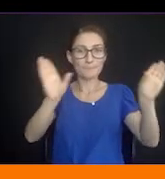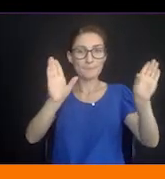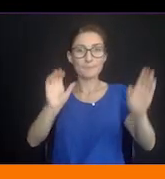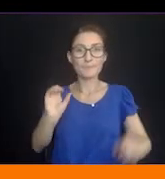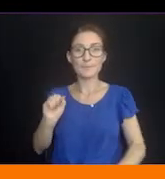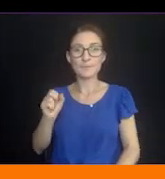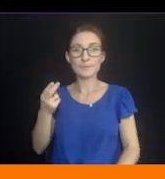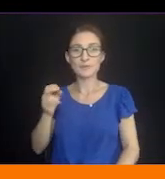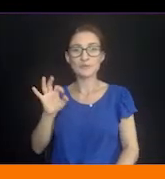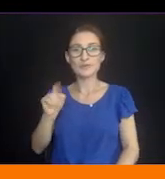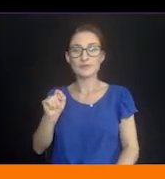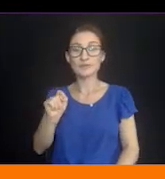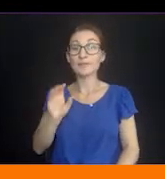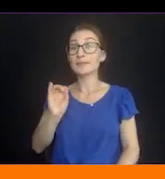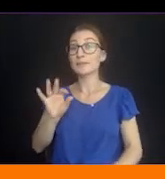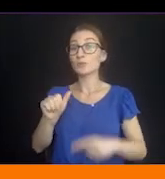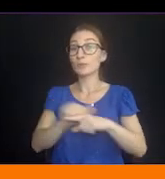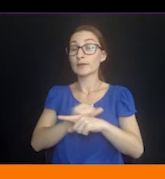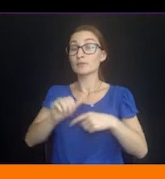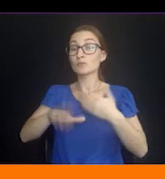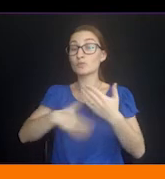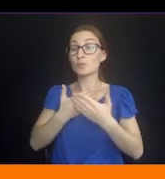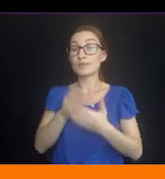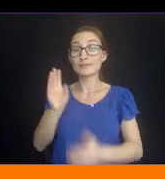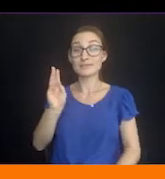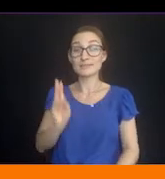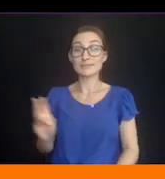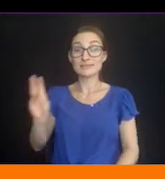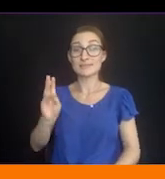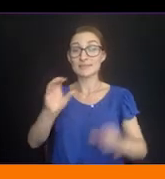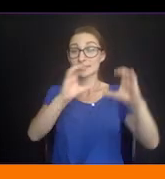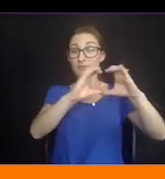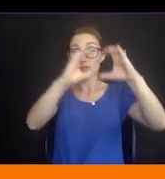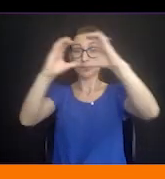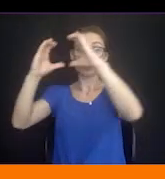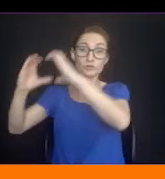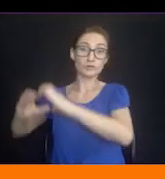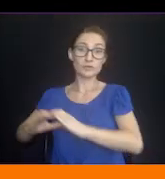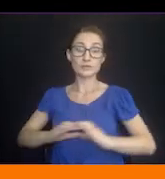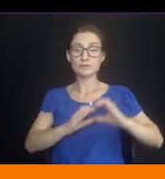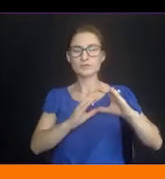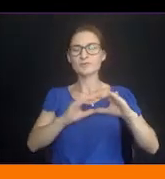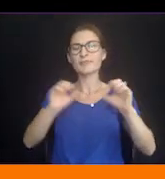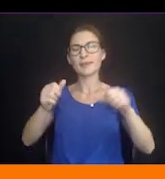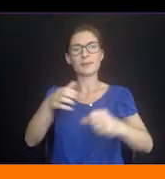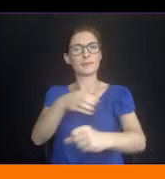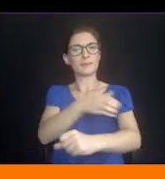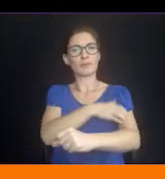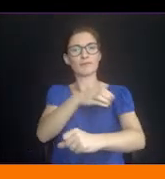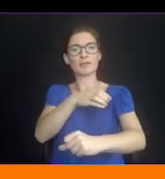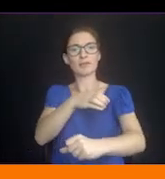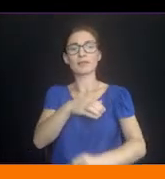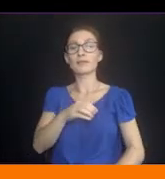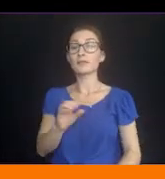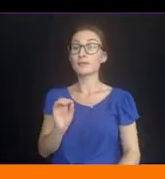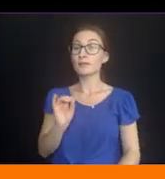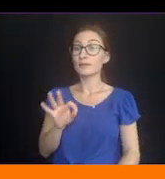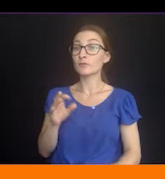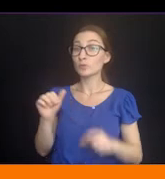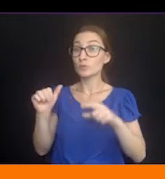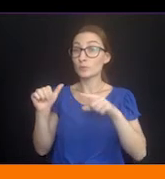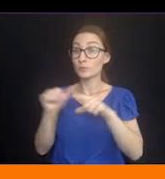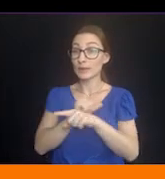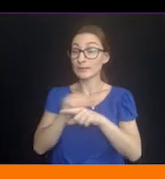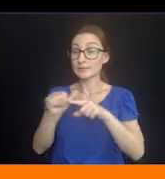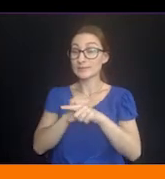naturally shifts your brain. So if you practice all those 6 spheres of wellness at the same time, that